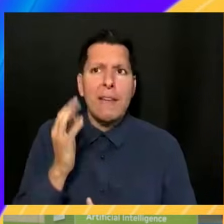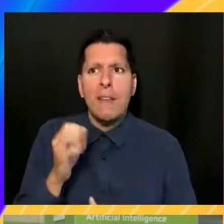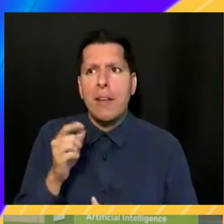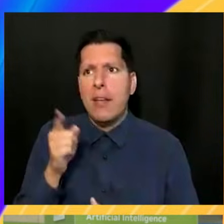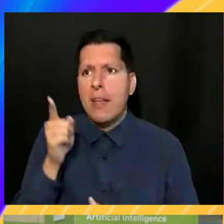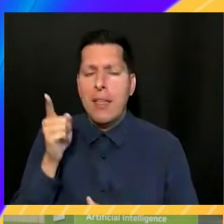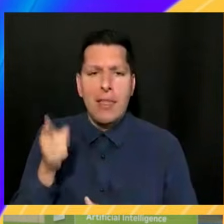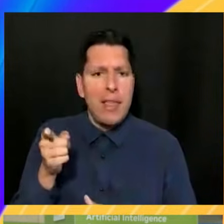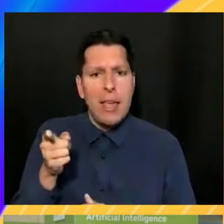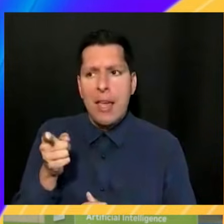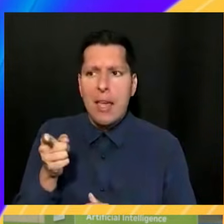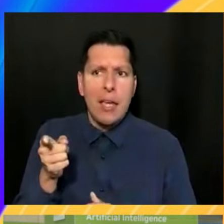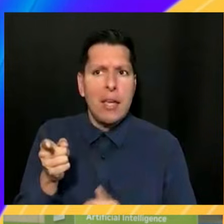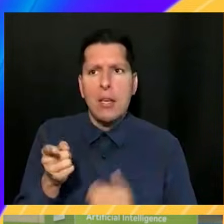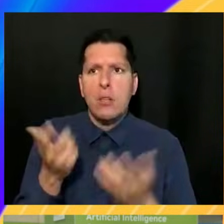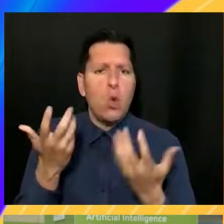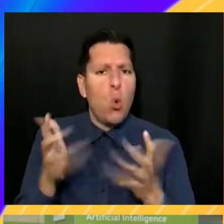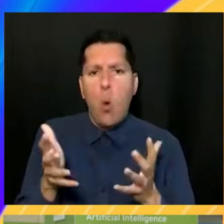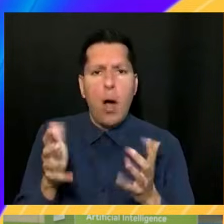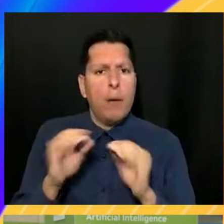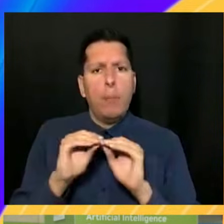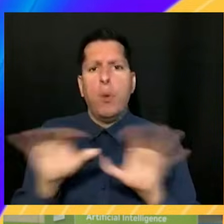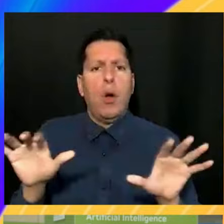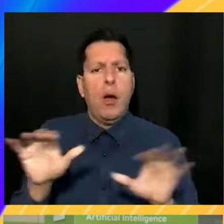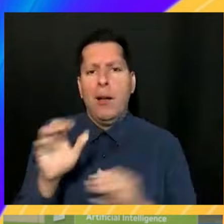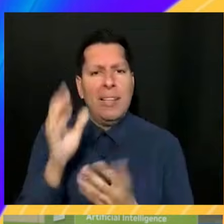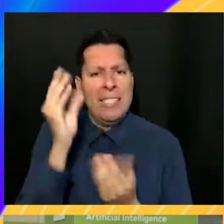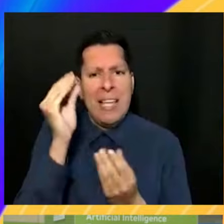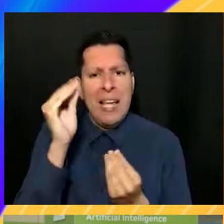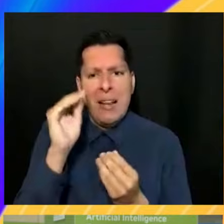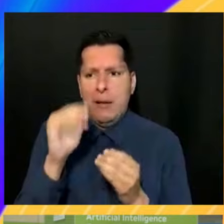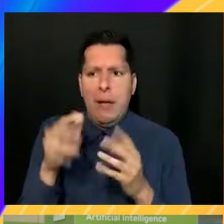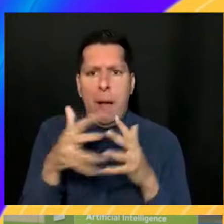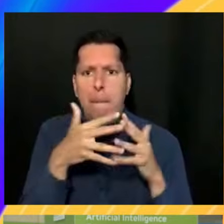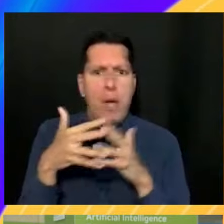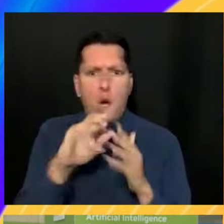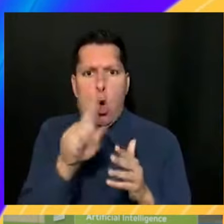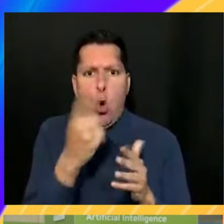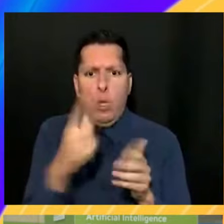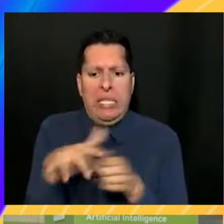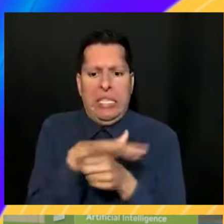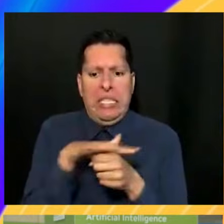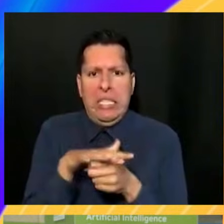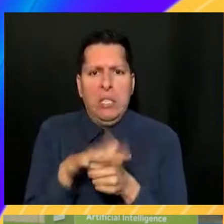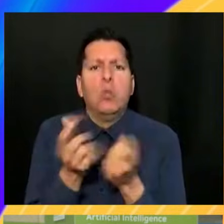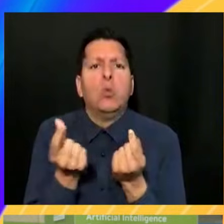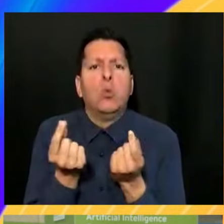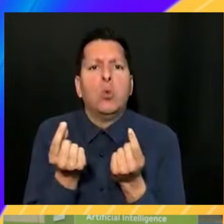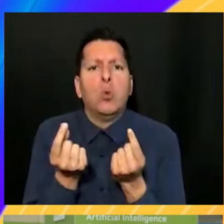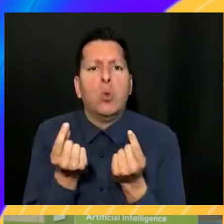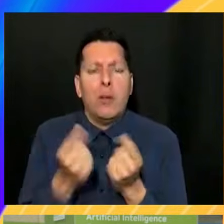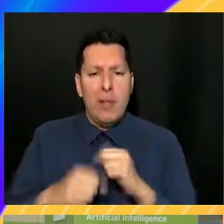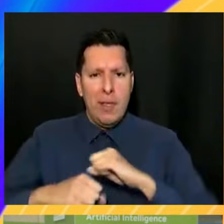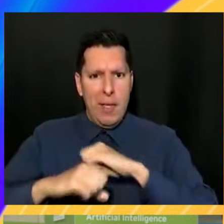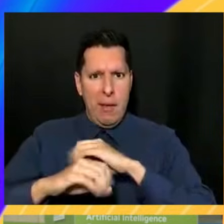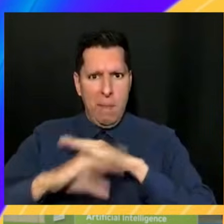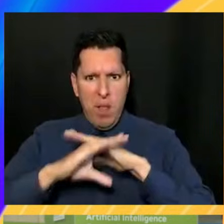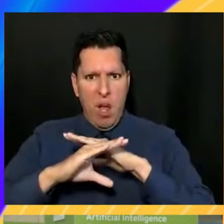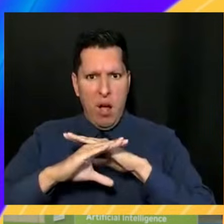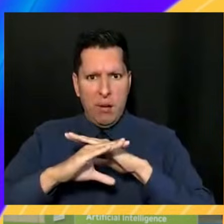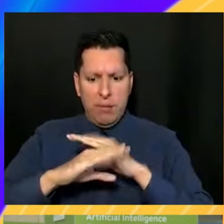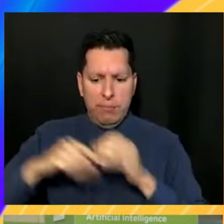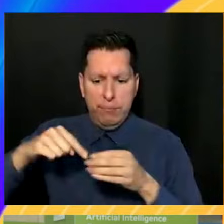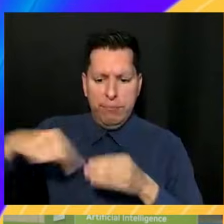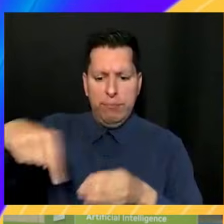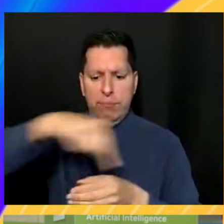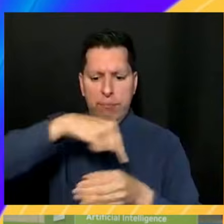want to put their data outside the US, right? Right. So they would like to block creating buckets outside the US, S3 buckets outside the